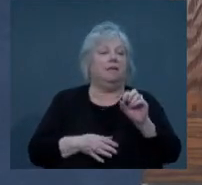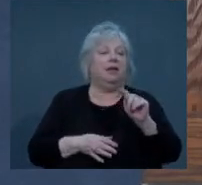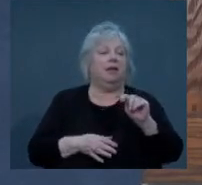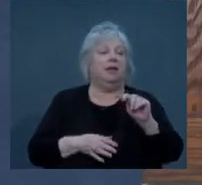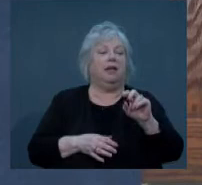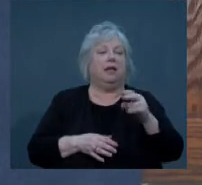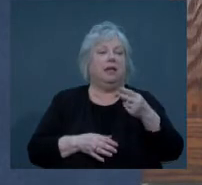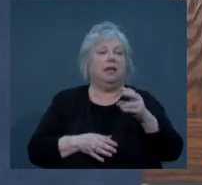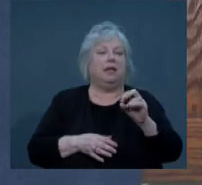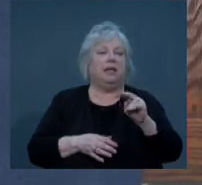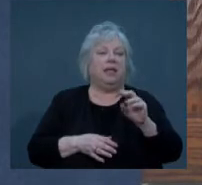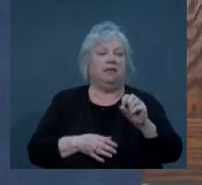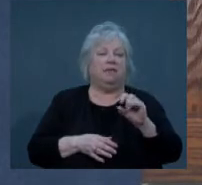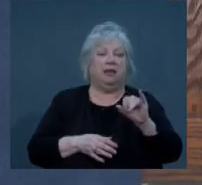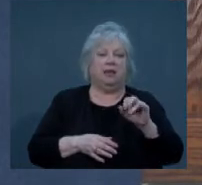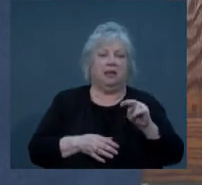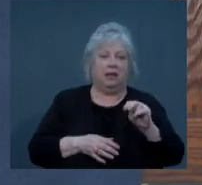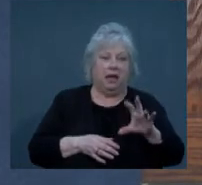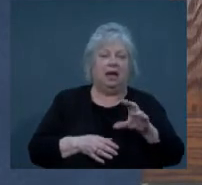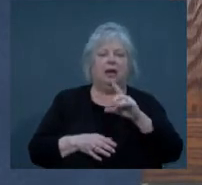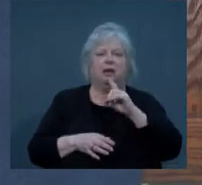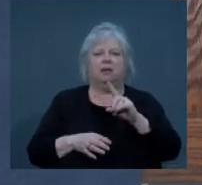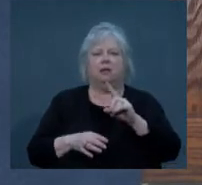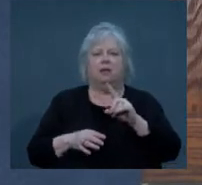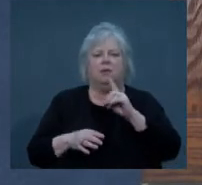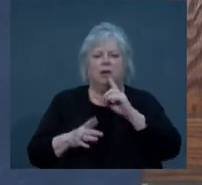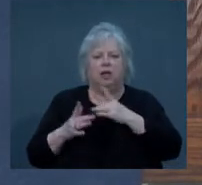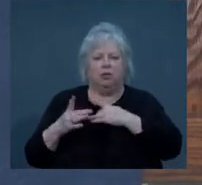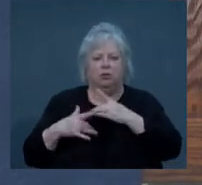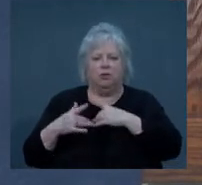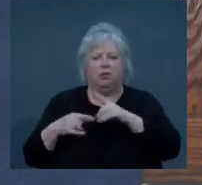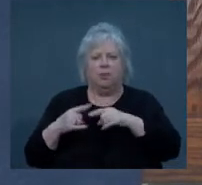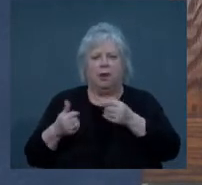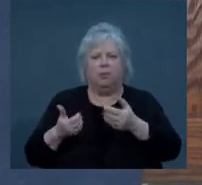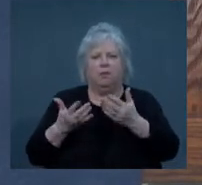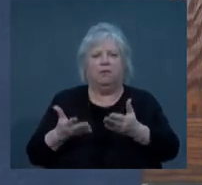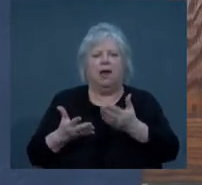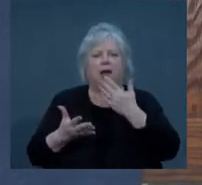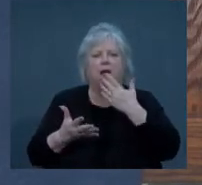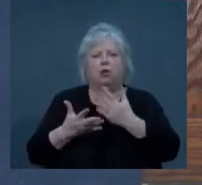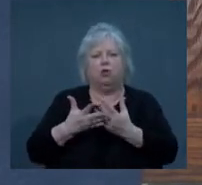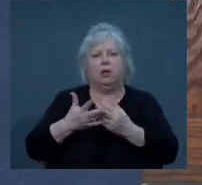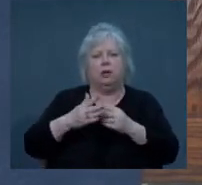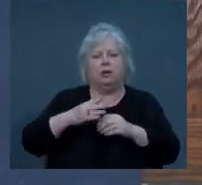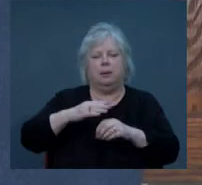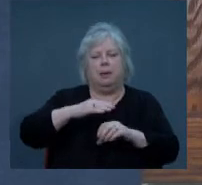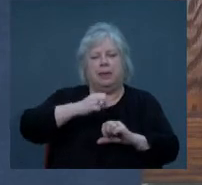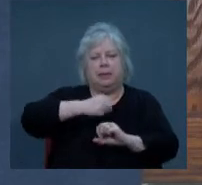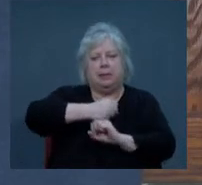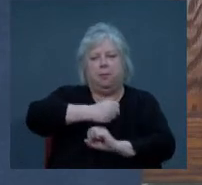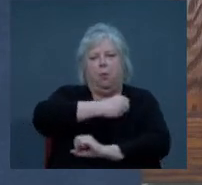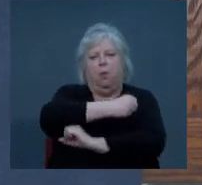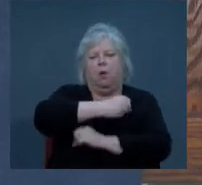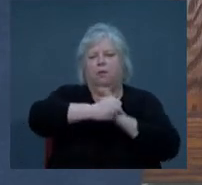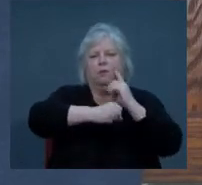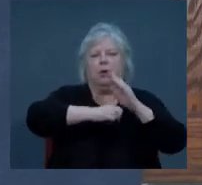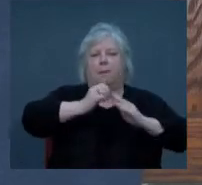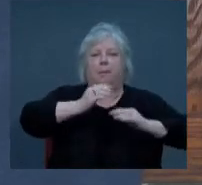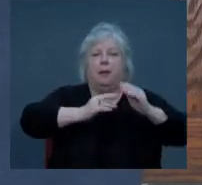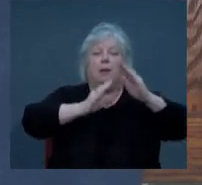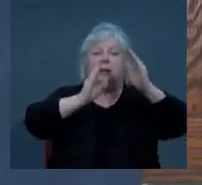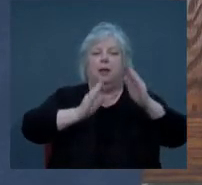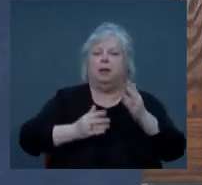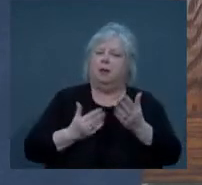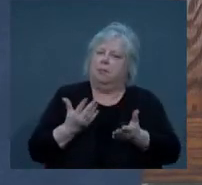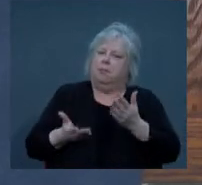so concerned about providing good footings for a building on that site, they might also be